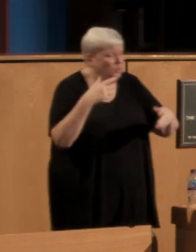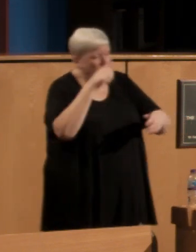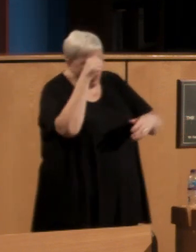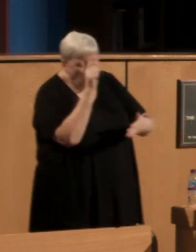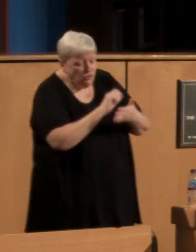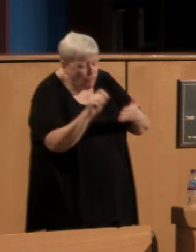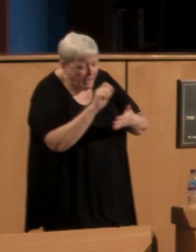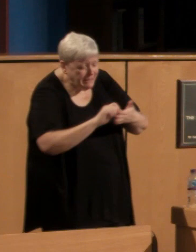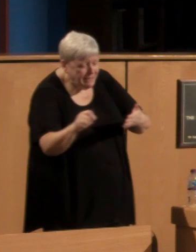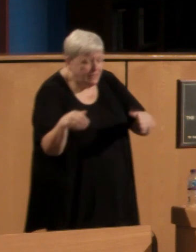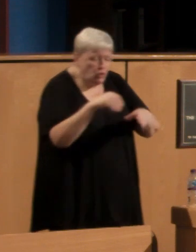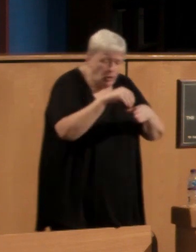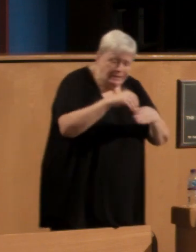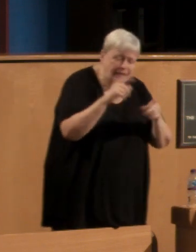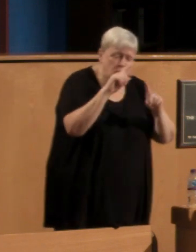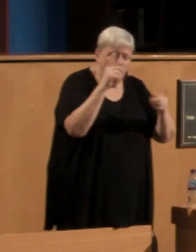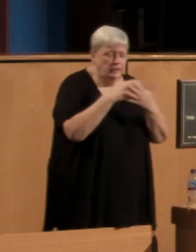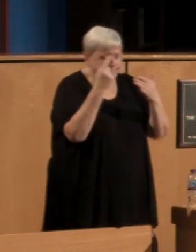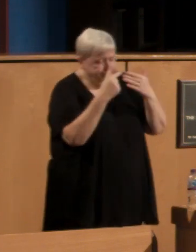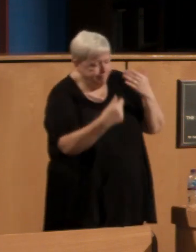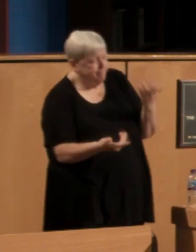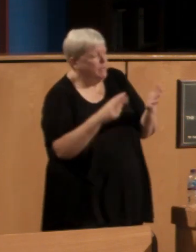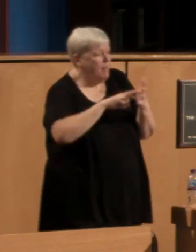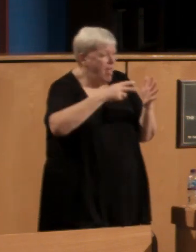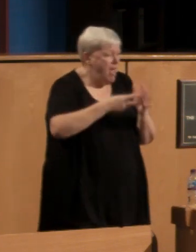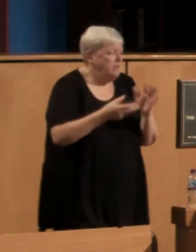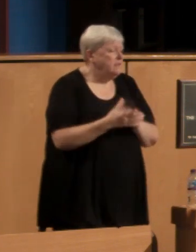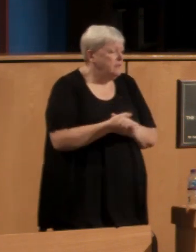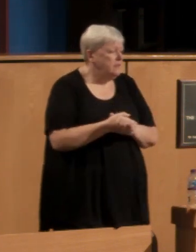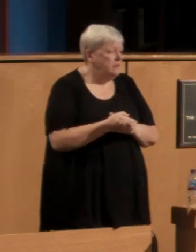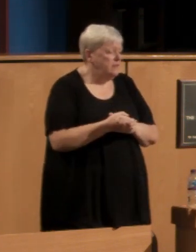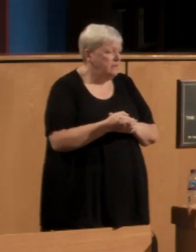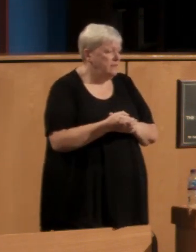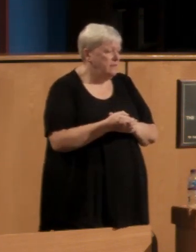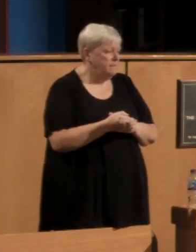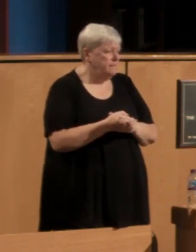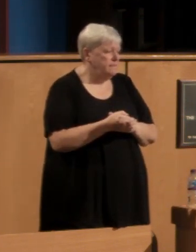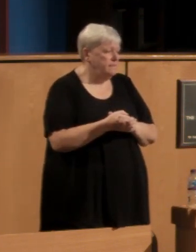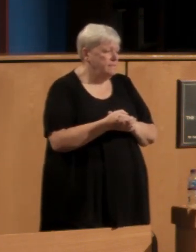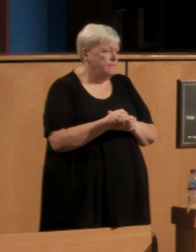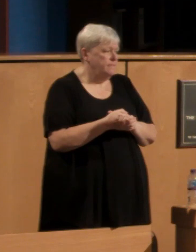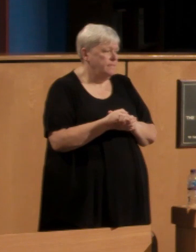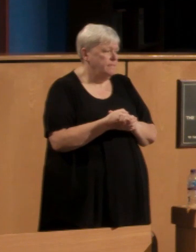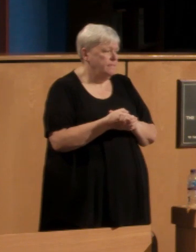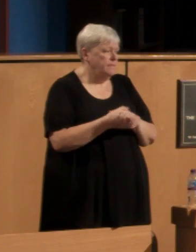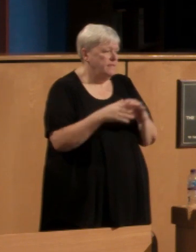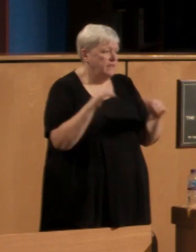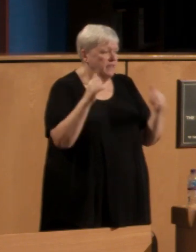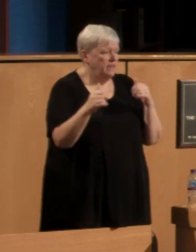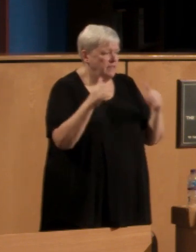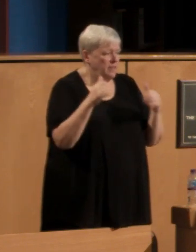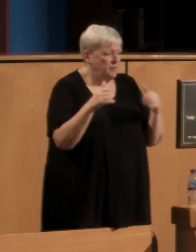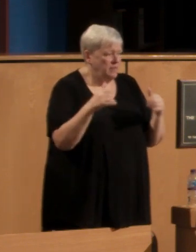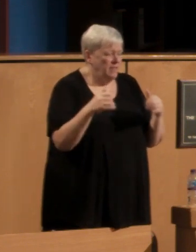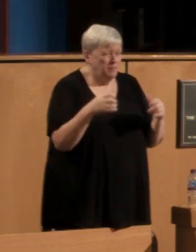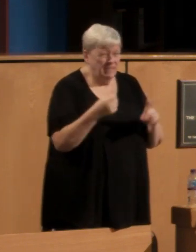and what context you're writing in. And in that sense, sometimes I have to kind of force myself